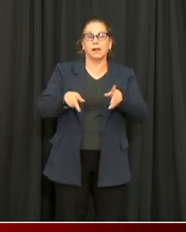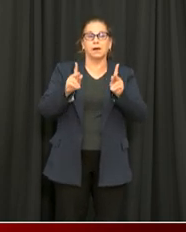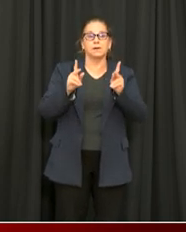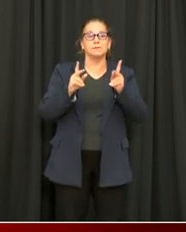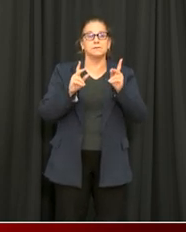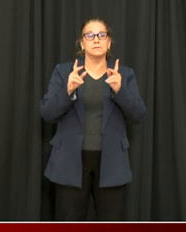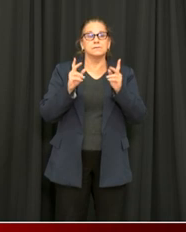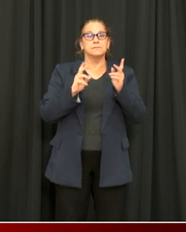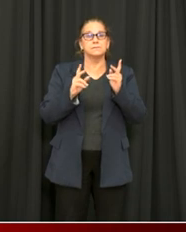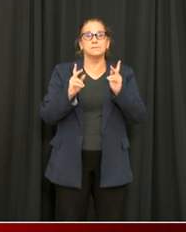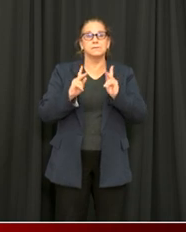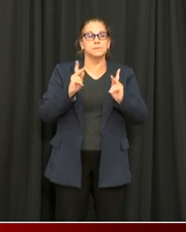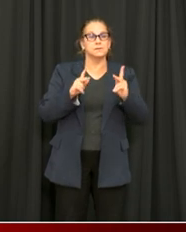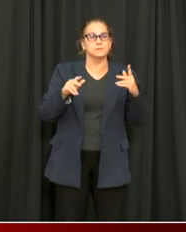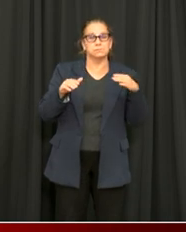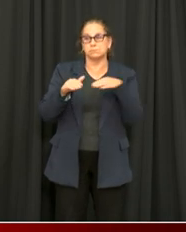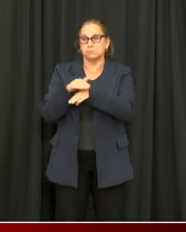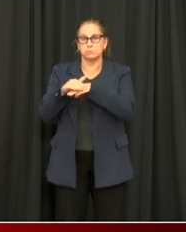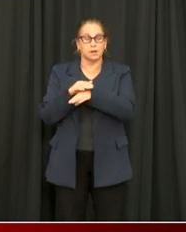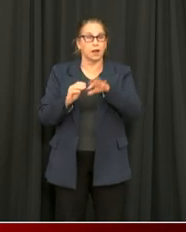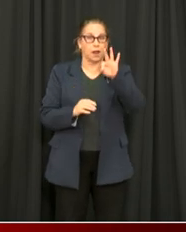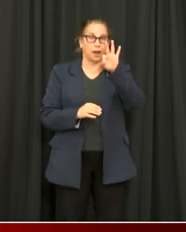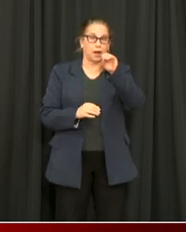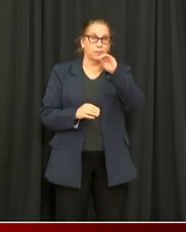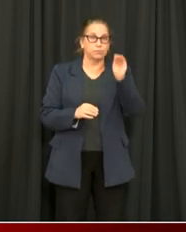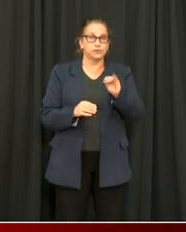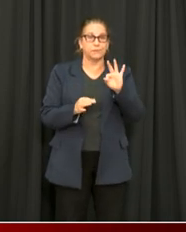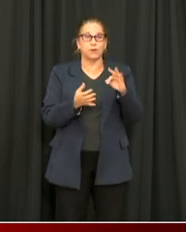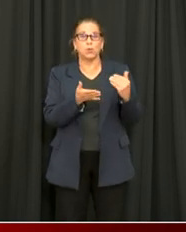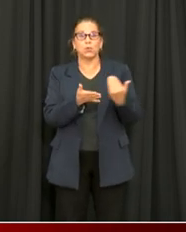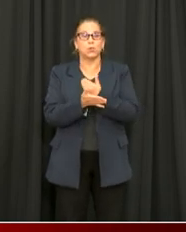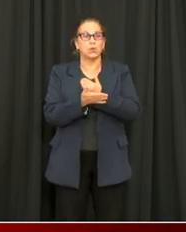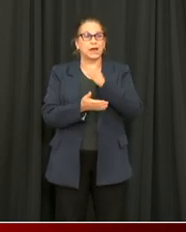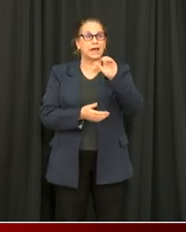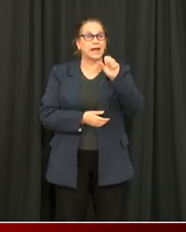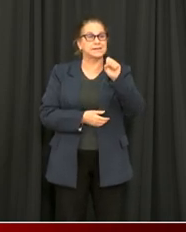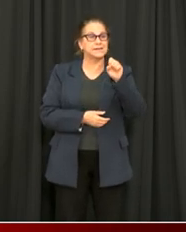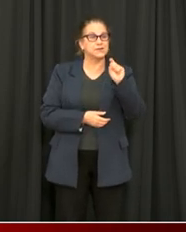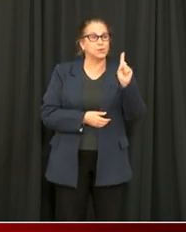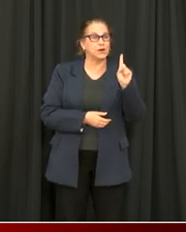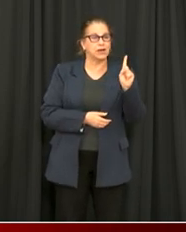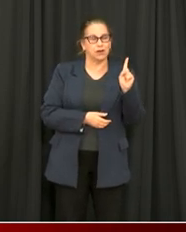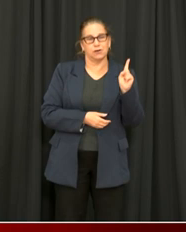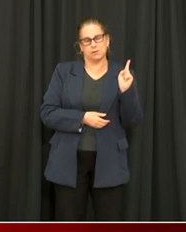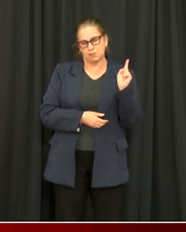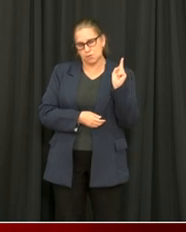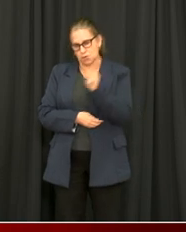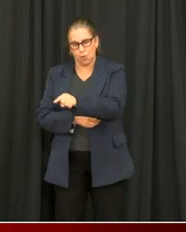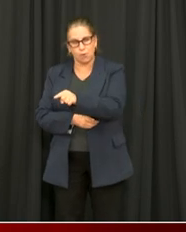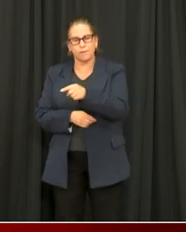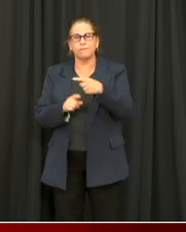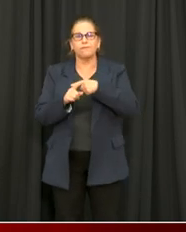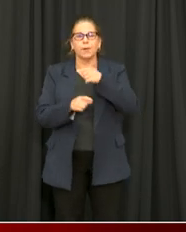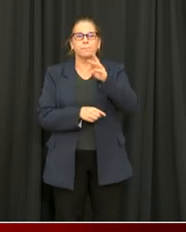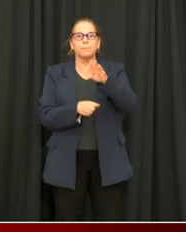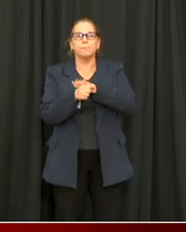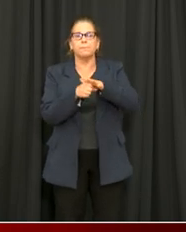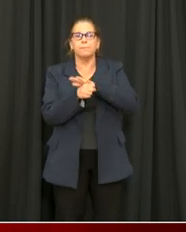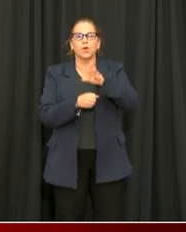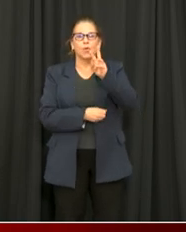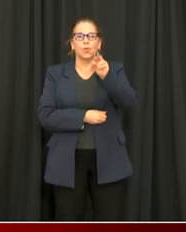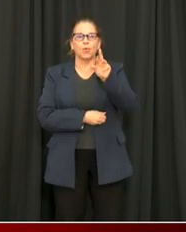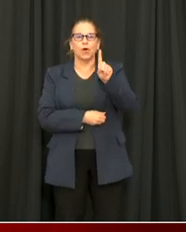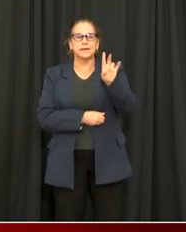occur in Ward 7 and 8 to be treated at this new hospital. So the inpatient facility is a